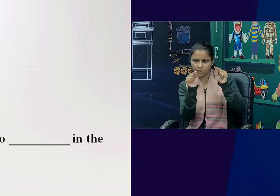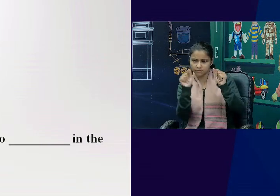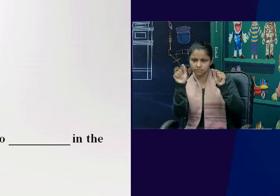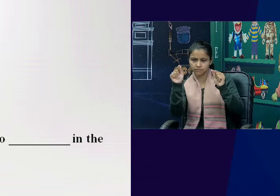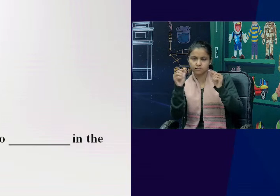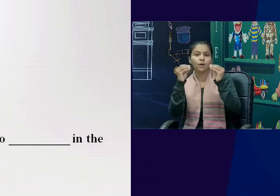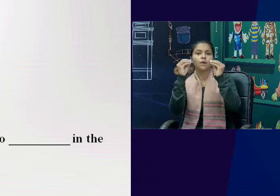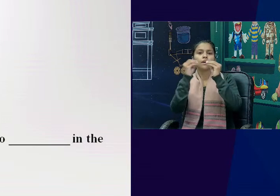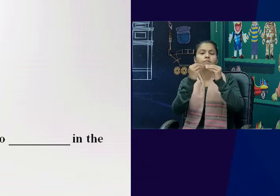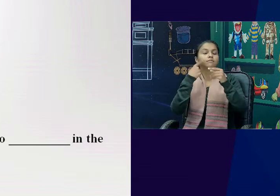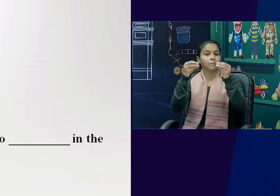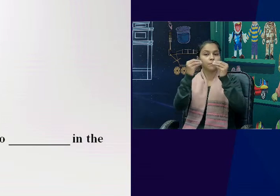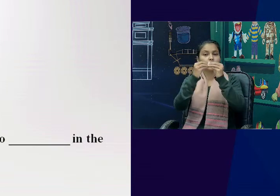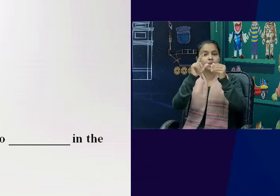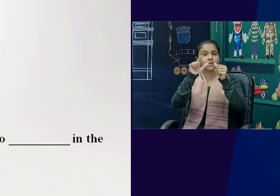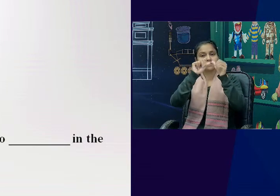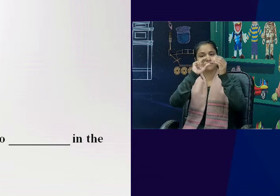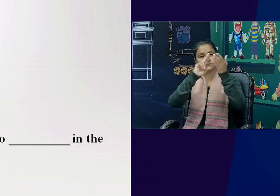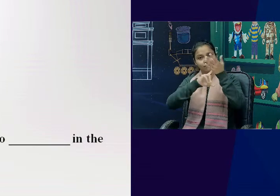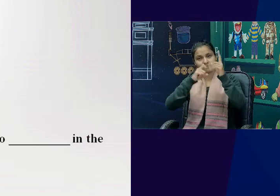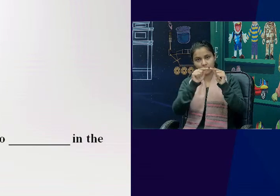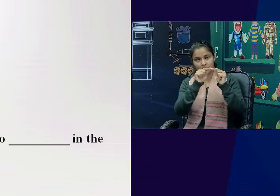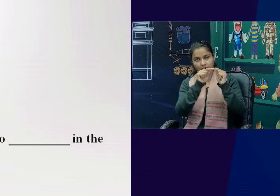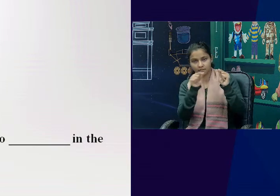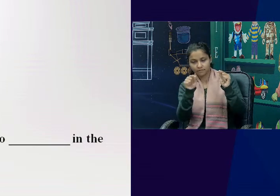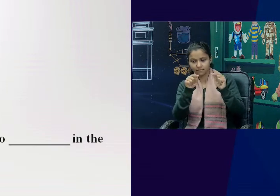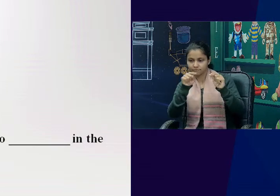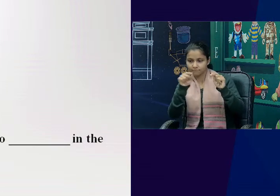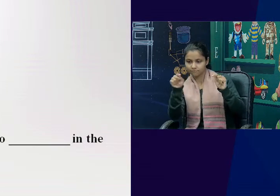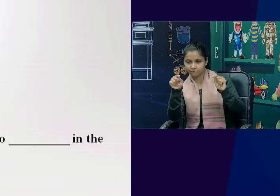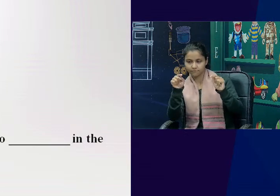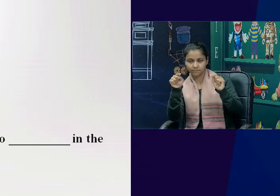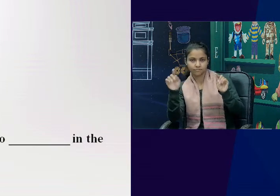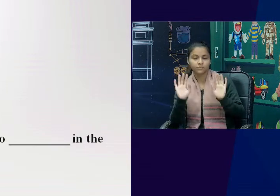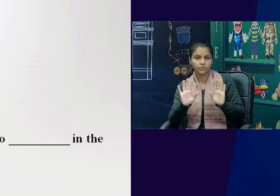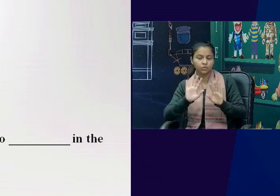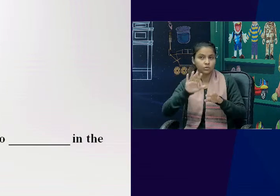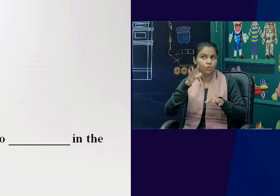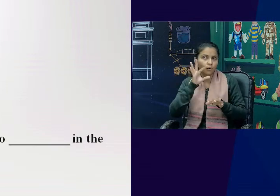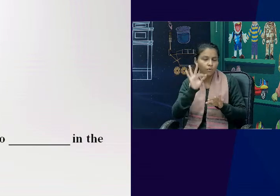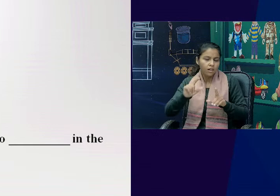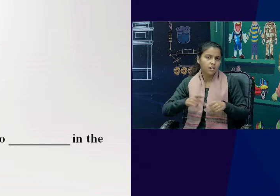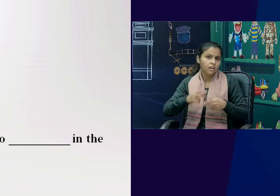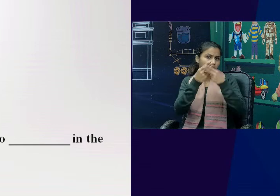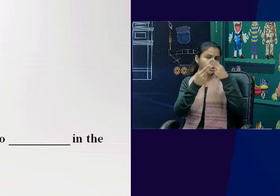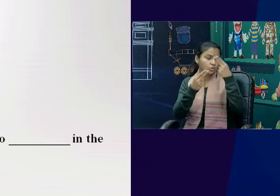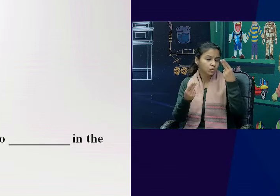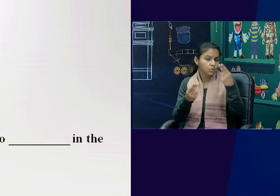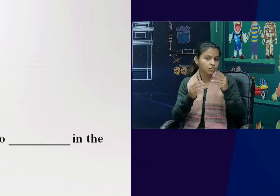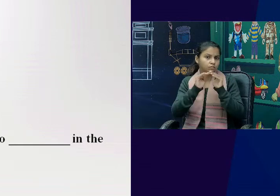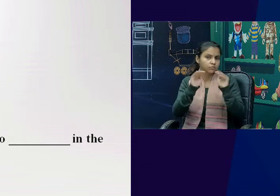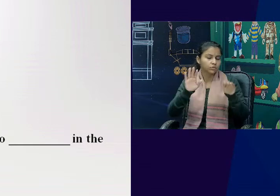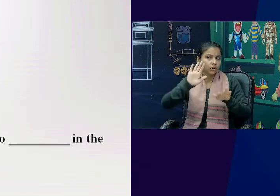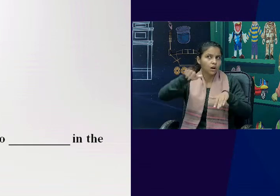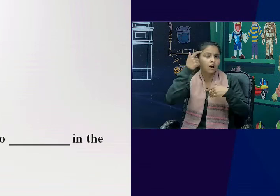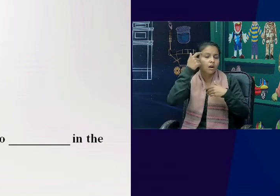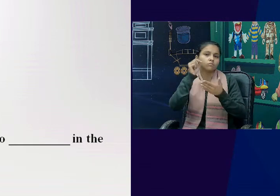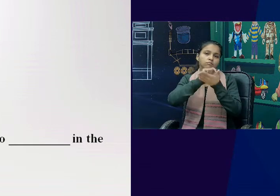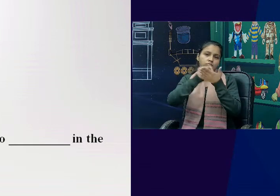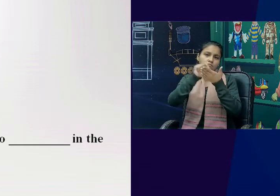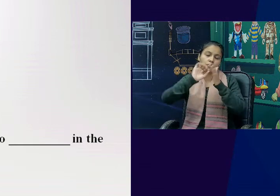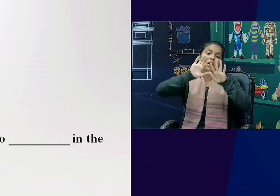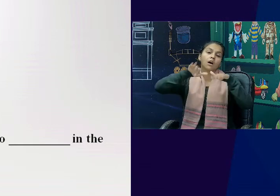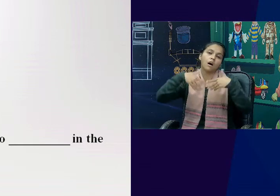And by filling the blanks, the students will slowly realize the format also, and they will also know how to write the letter